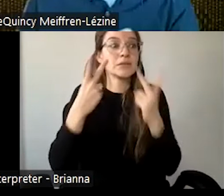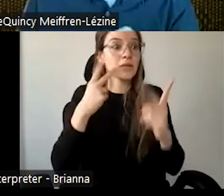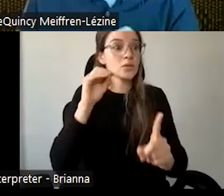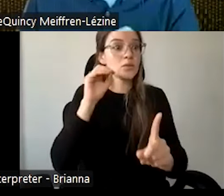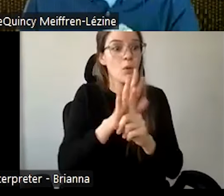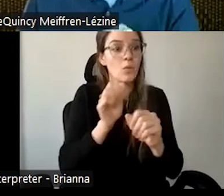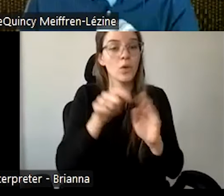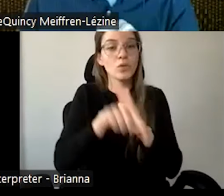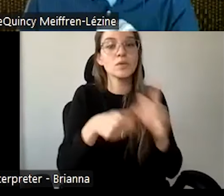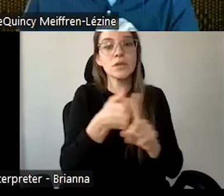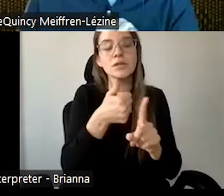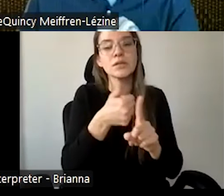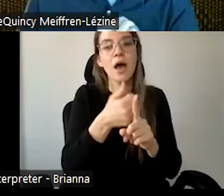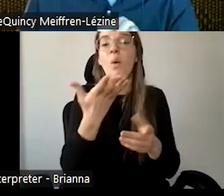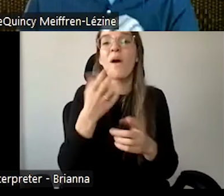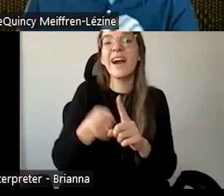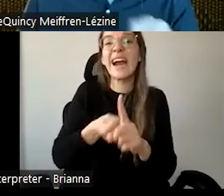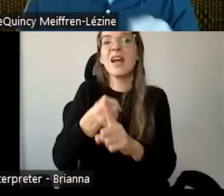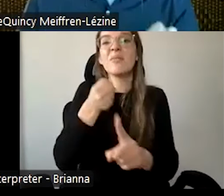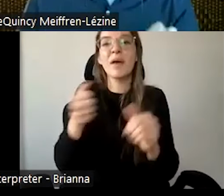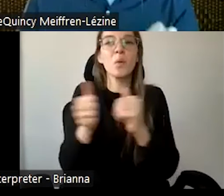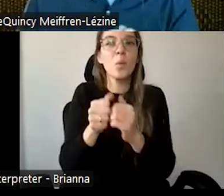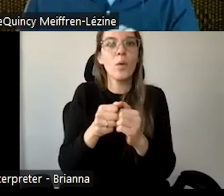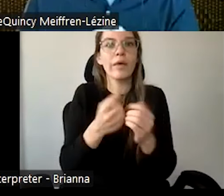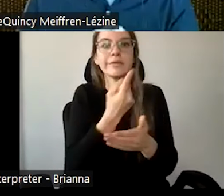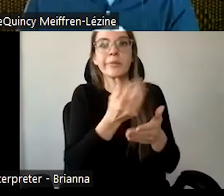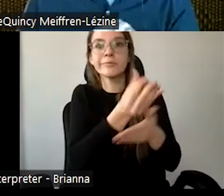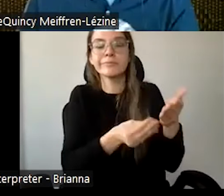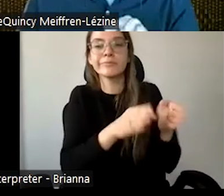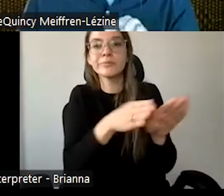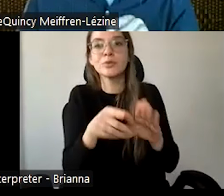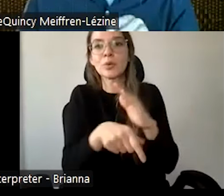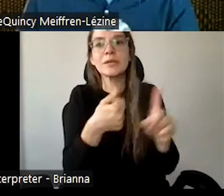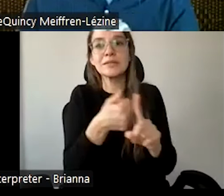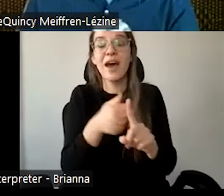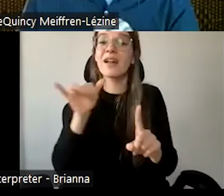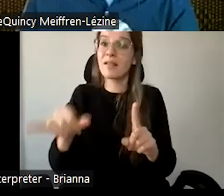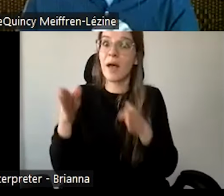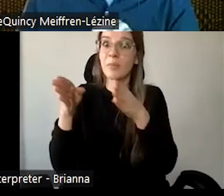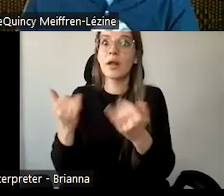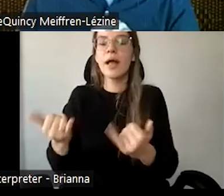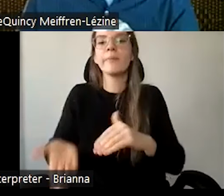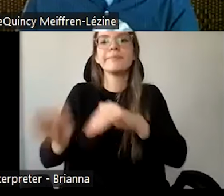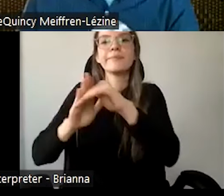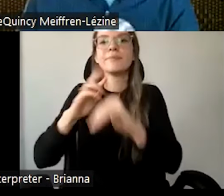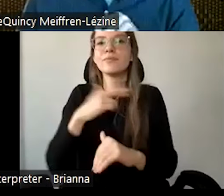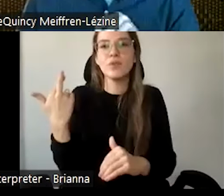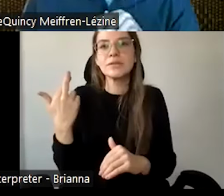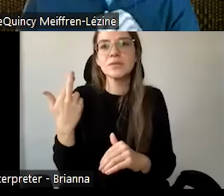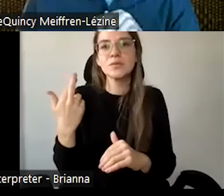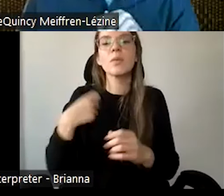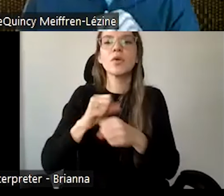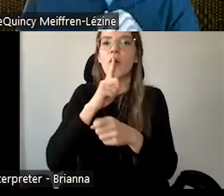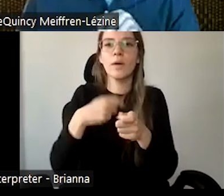connected or impacted by a suicide, places somebody in a higher risk category. So having those types of interventions for